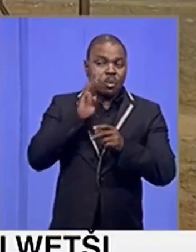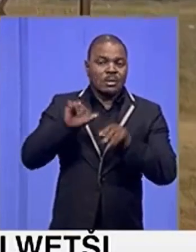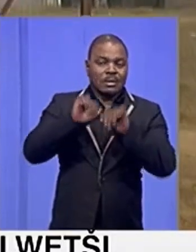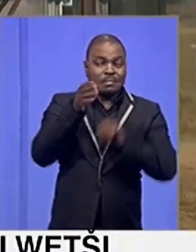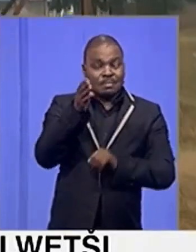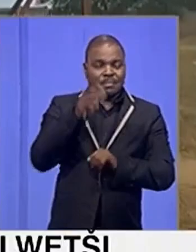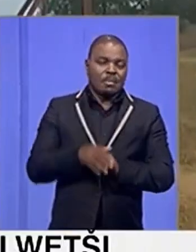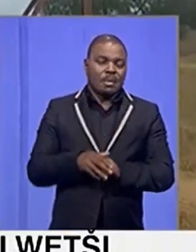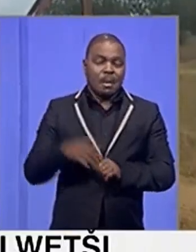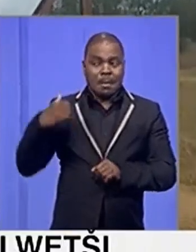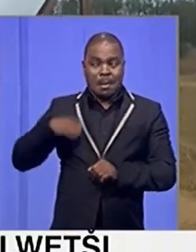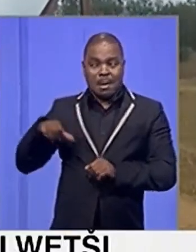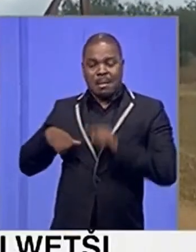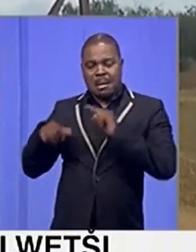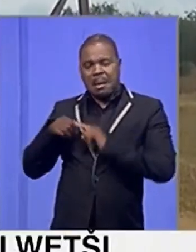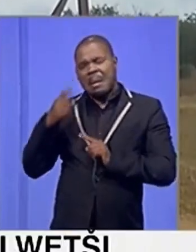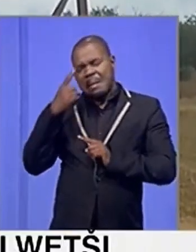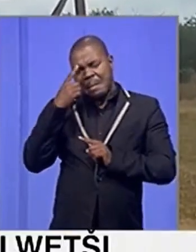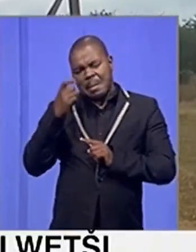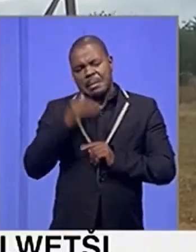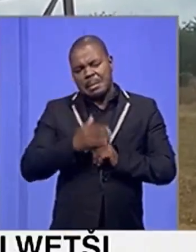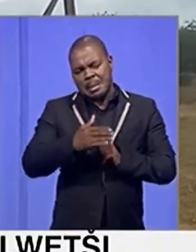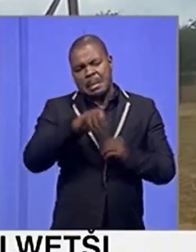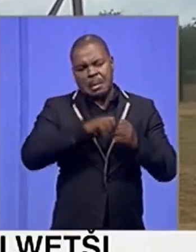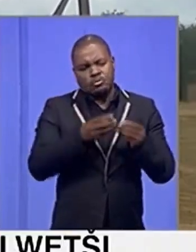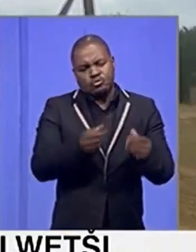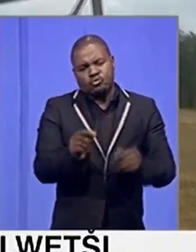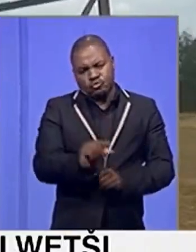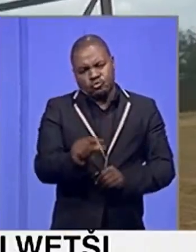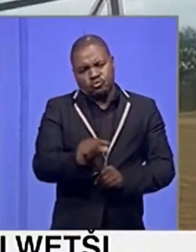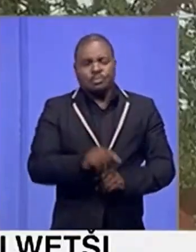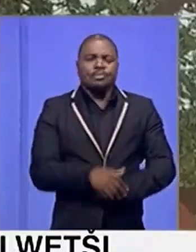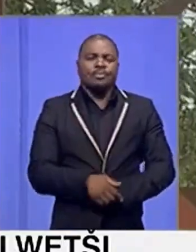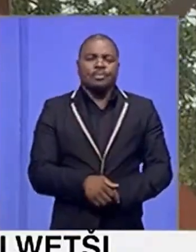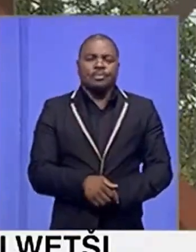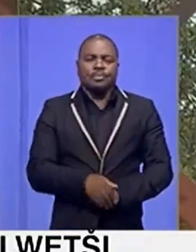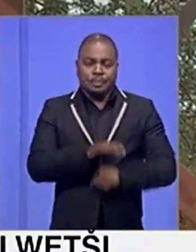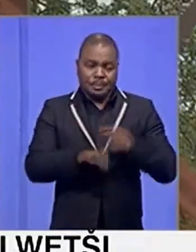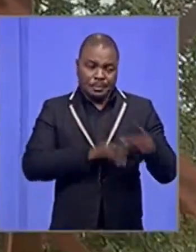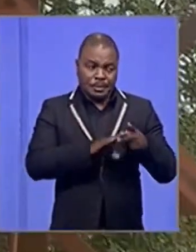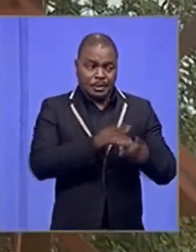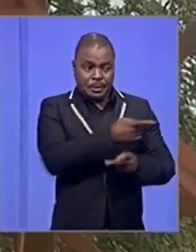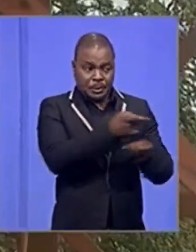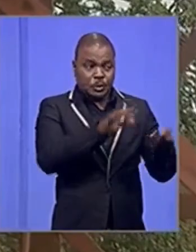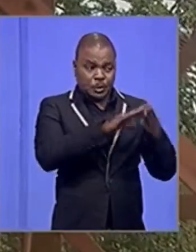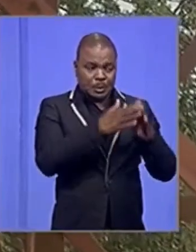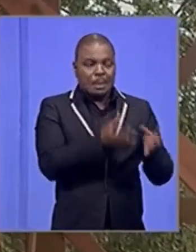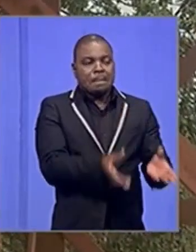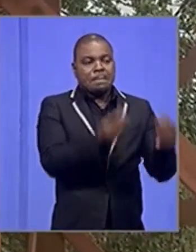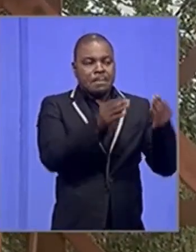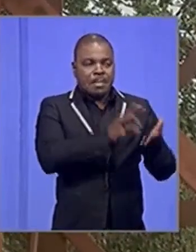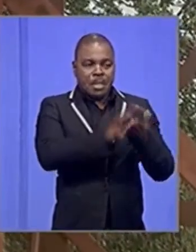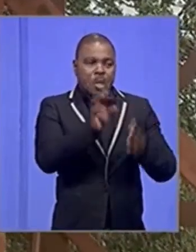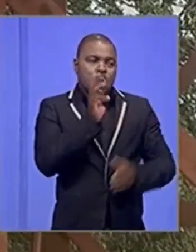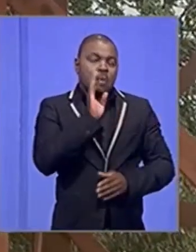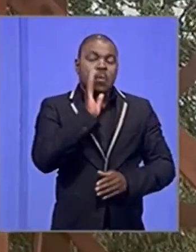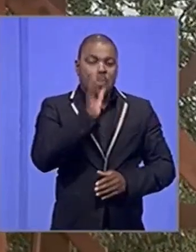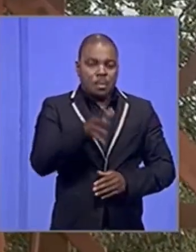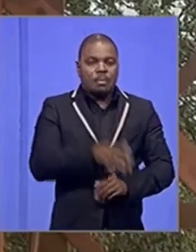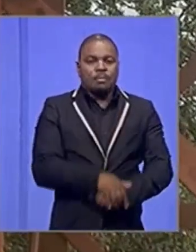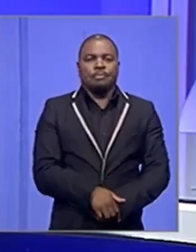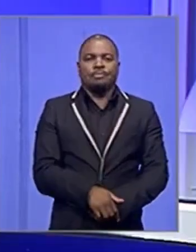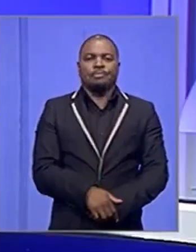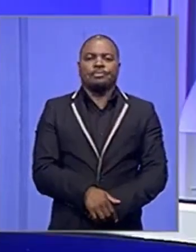Masepala o rona le tshepo ya gore seemo se se tla rarollwa mo nakong ya go se fetse pelo gome badudi ba tla hwetša metse ao a tlhokilego.